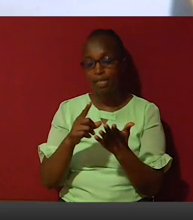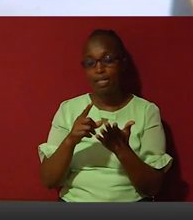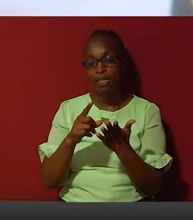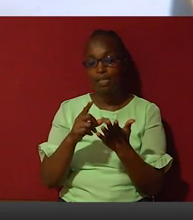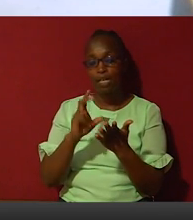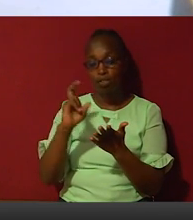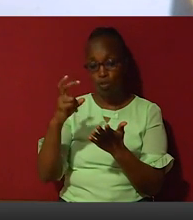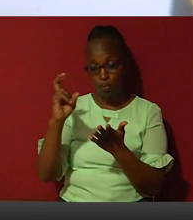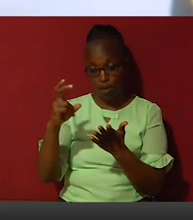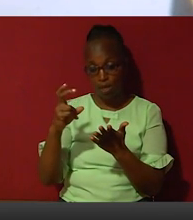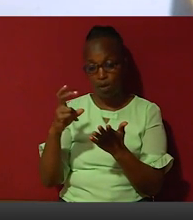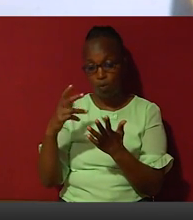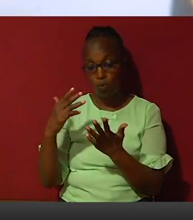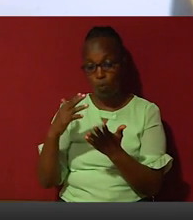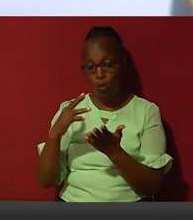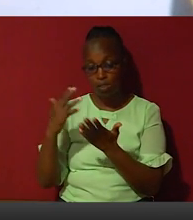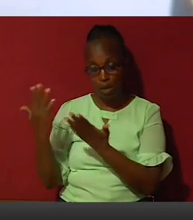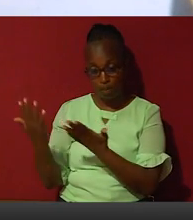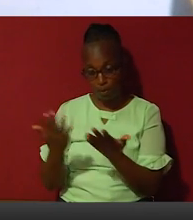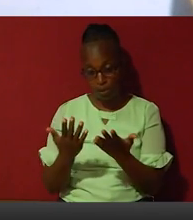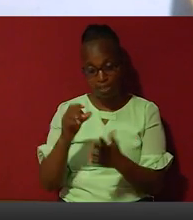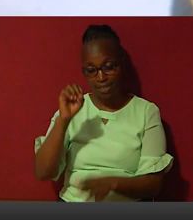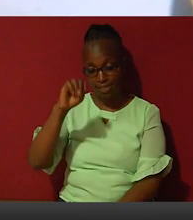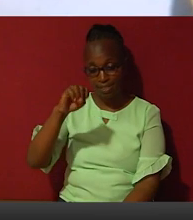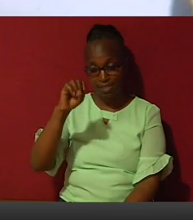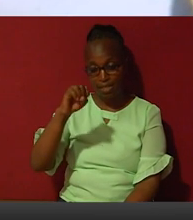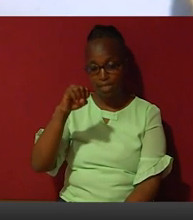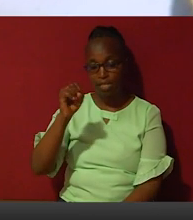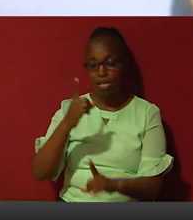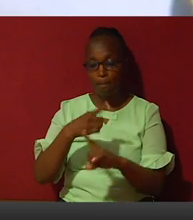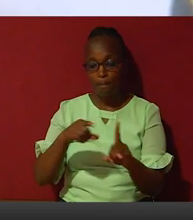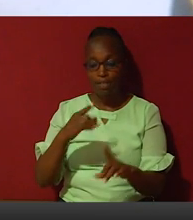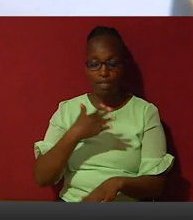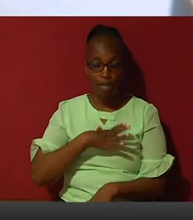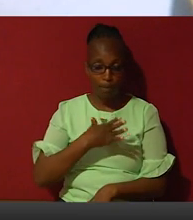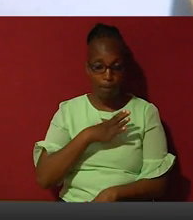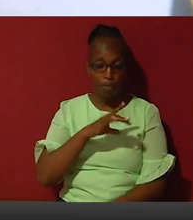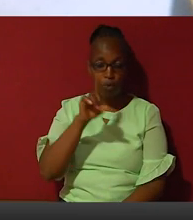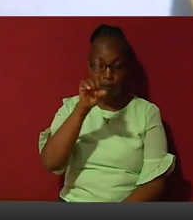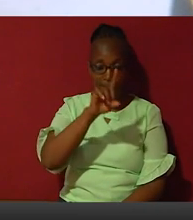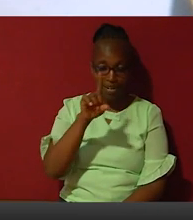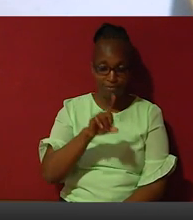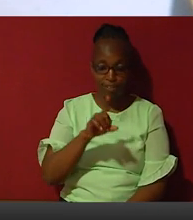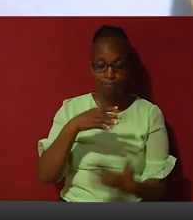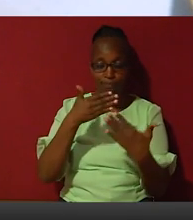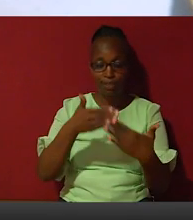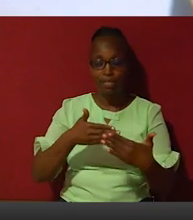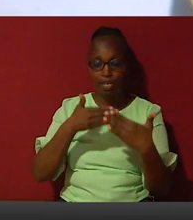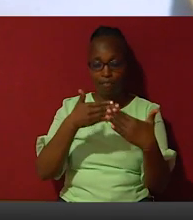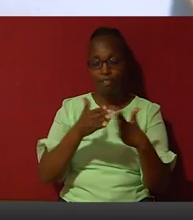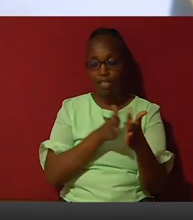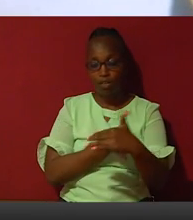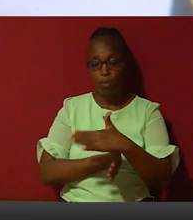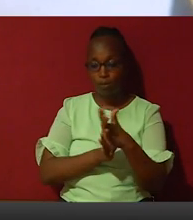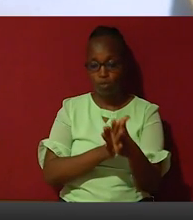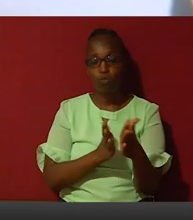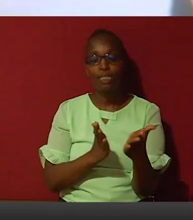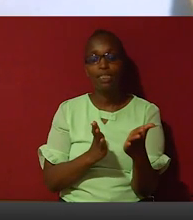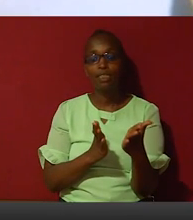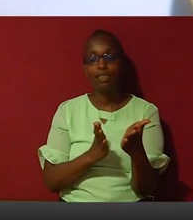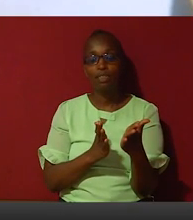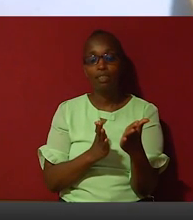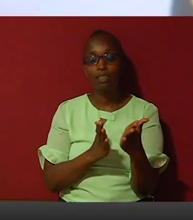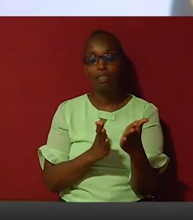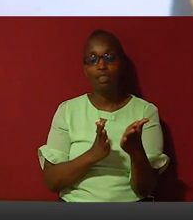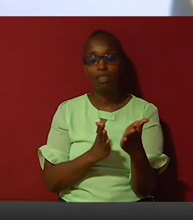was raised, parties were not given an opportunity now to comply with